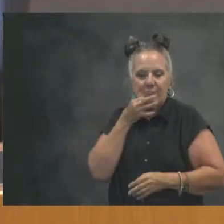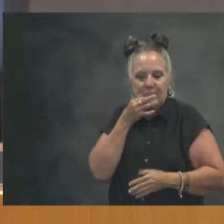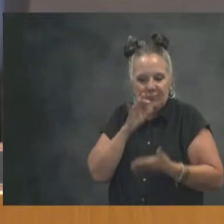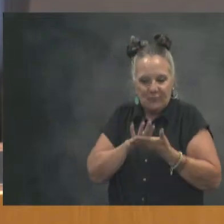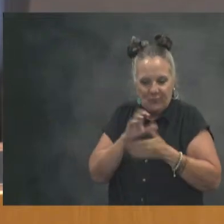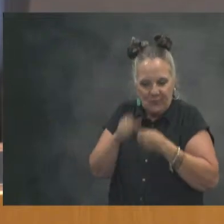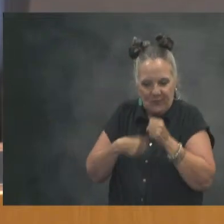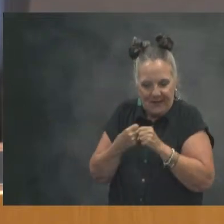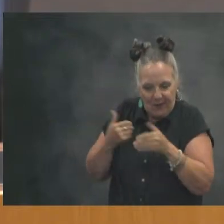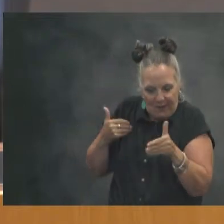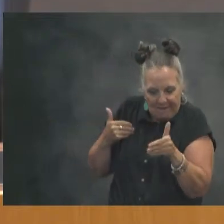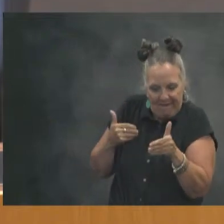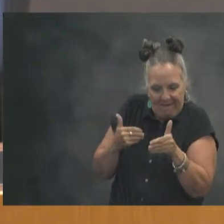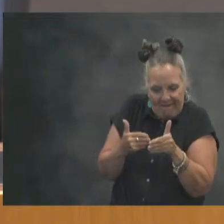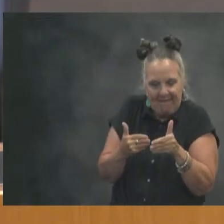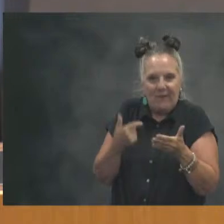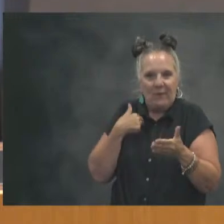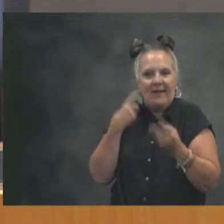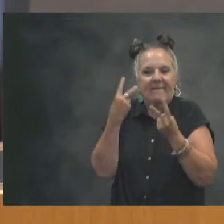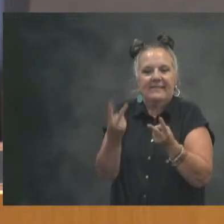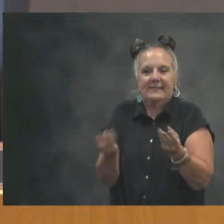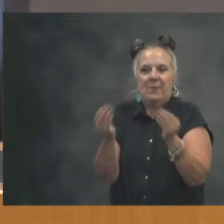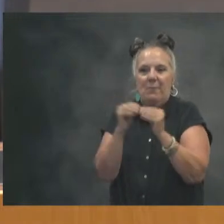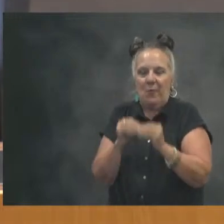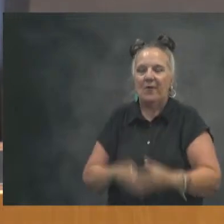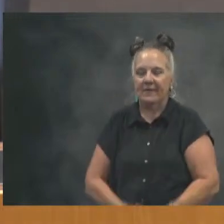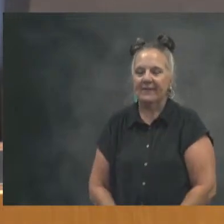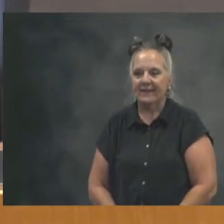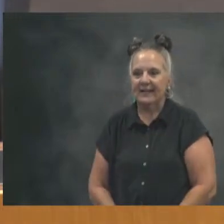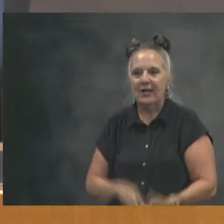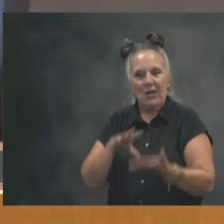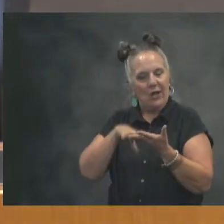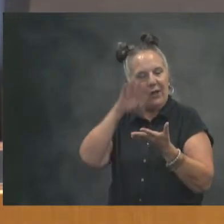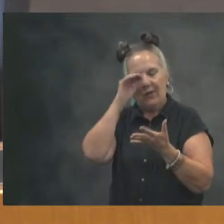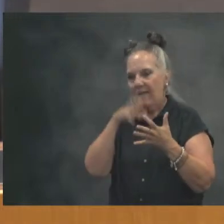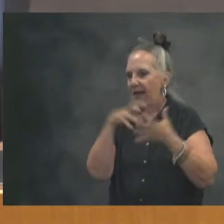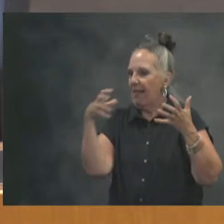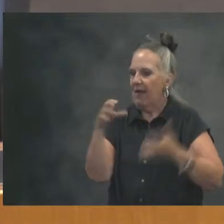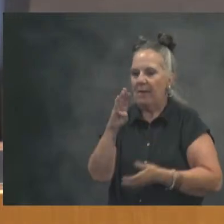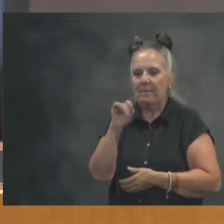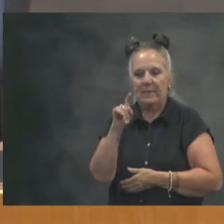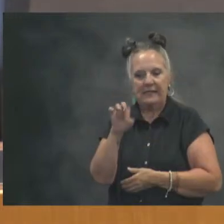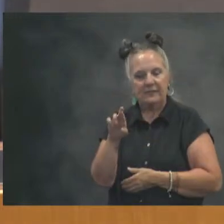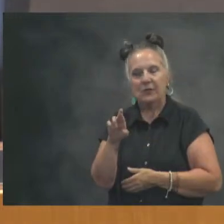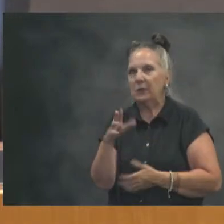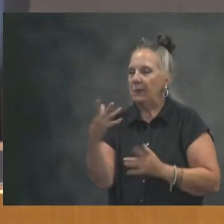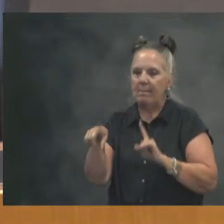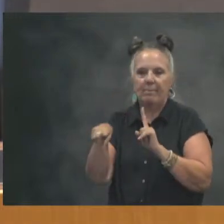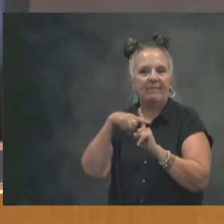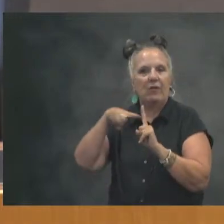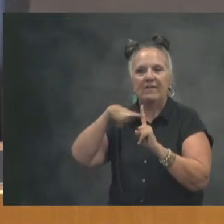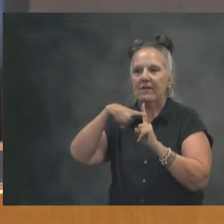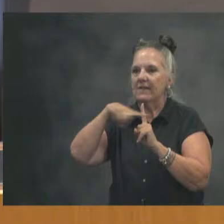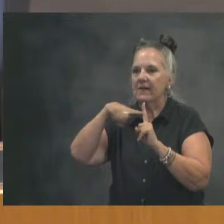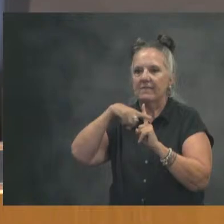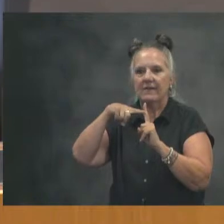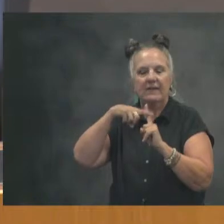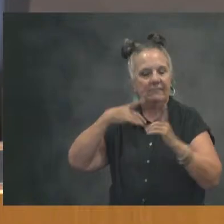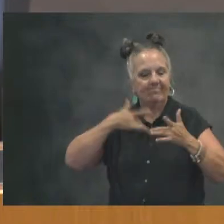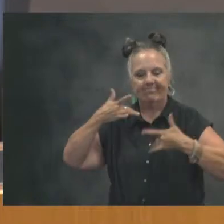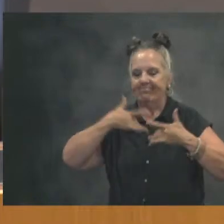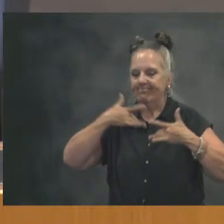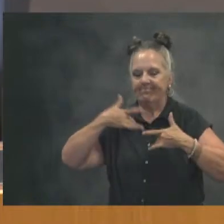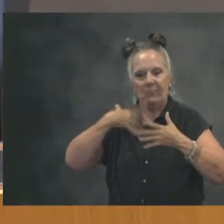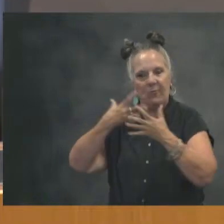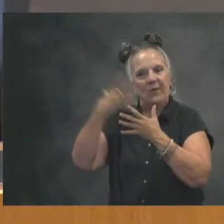year so that we can visit more. But yeah, we learned a lot about Bester. It was very, very positive. We were very excited when we